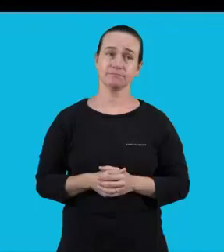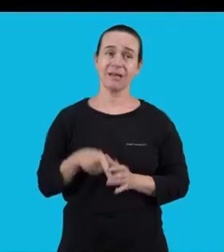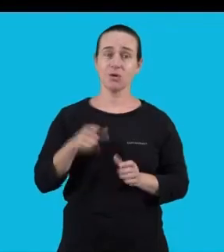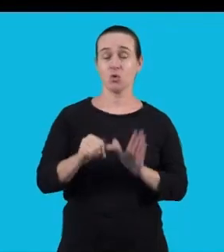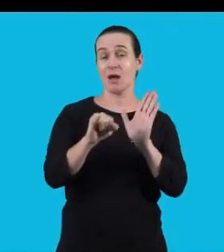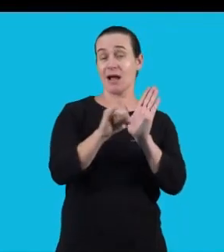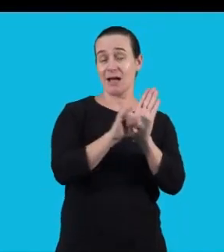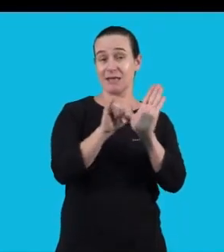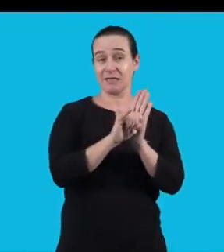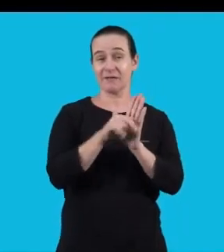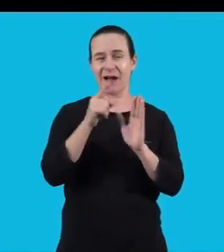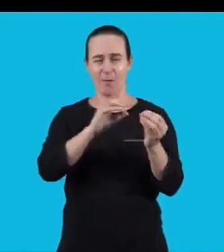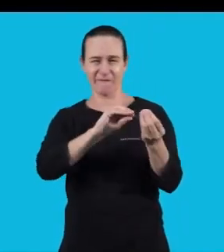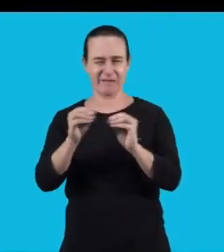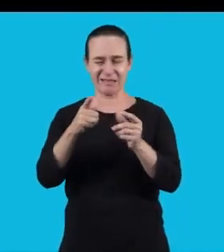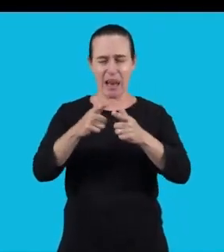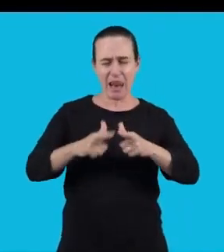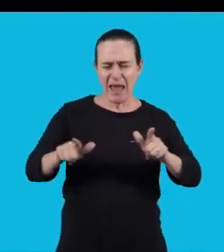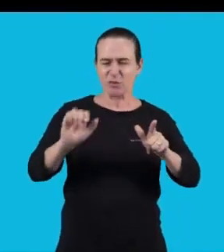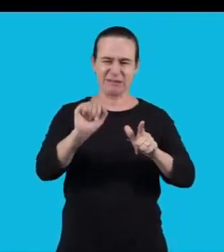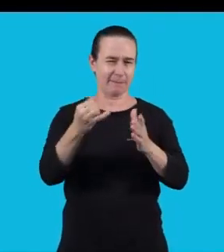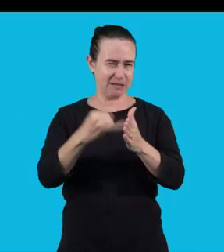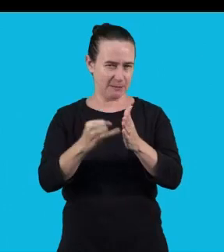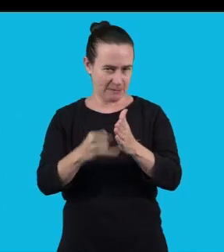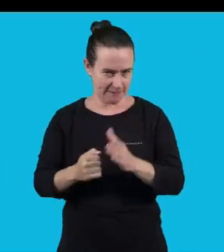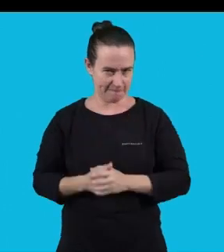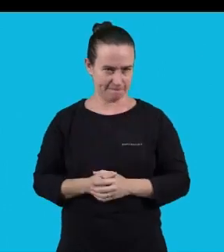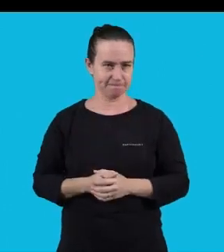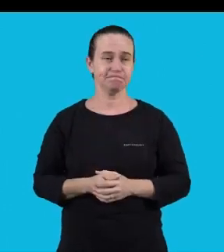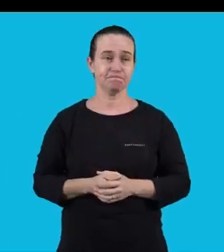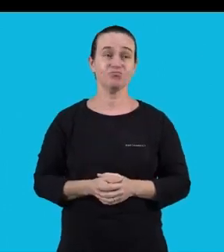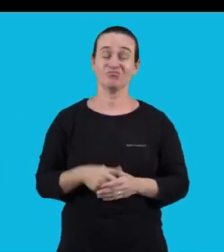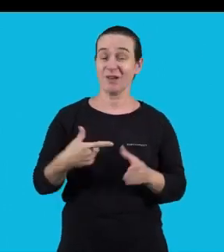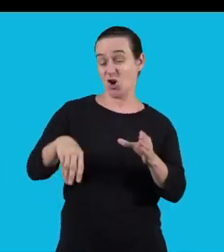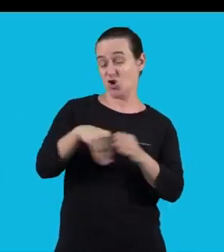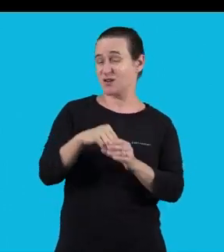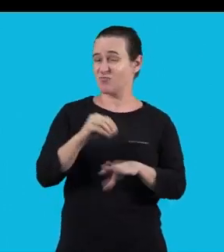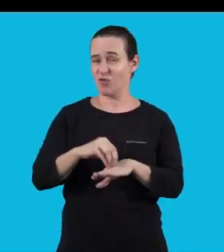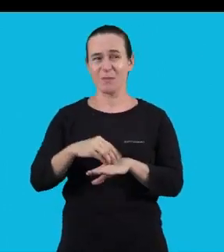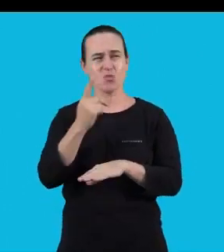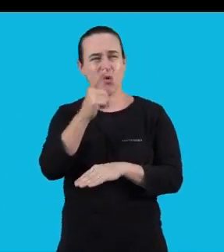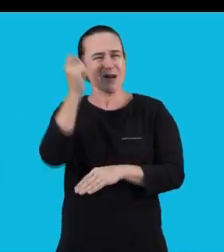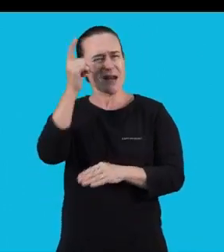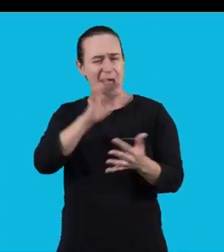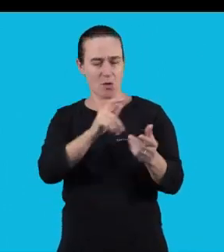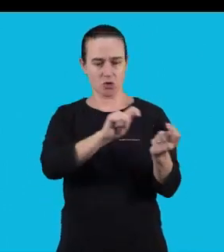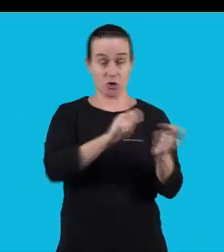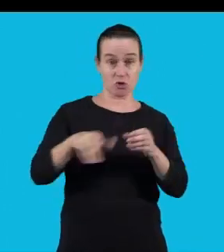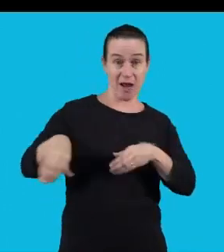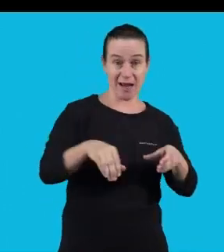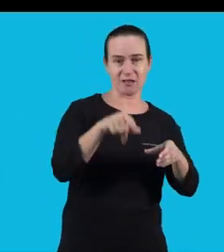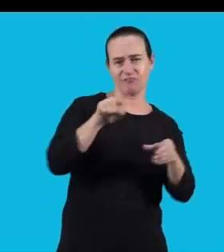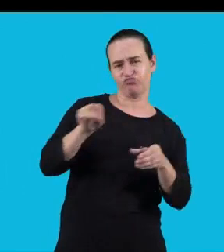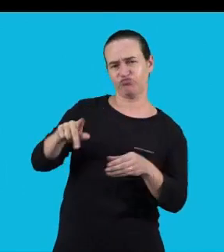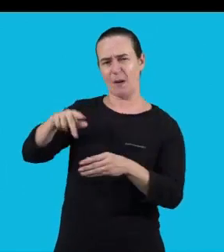lesson, identification and correction of language usage errors. Content problems include not knowing how to change